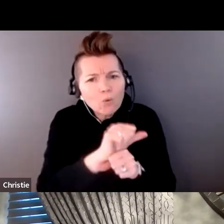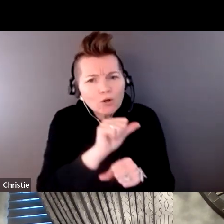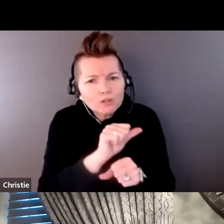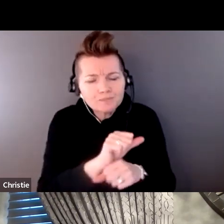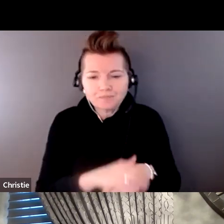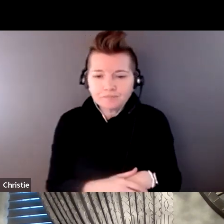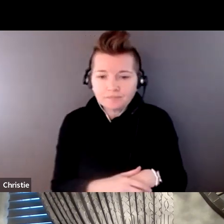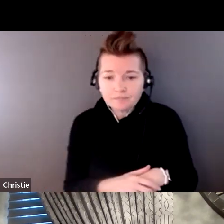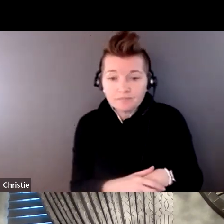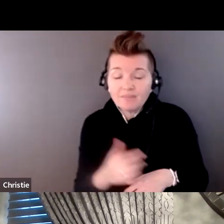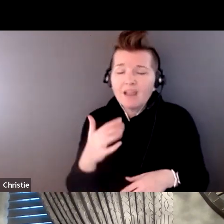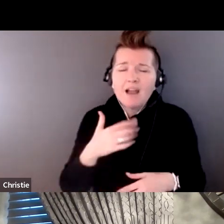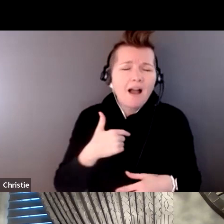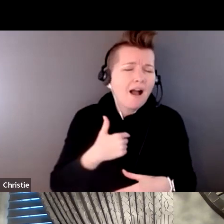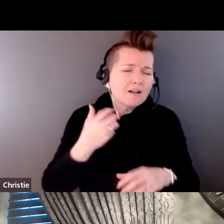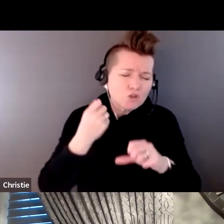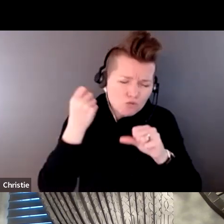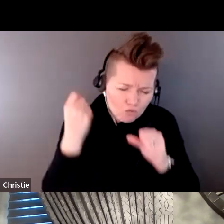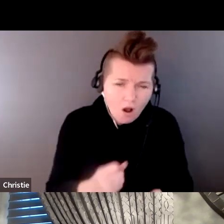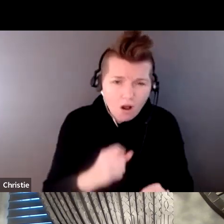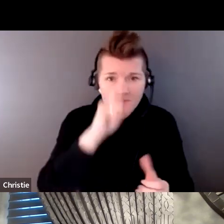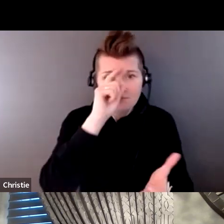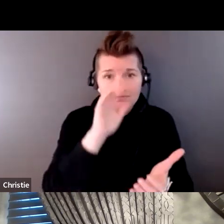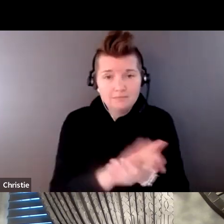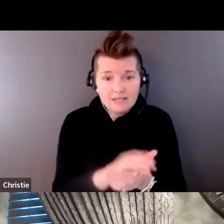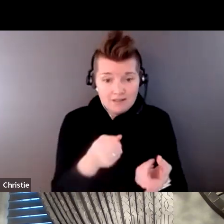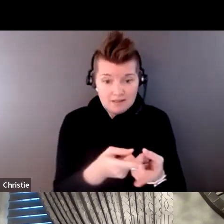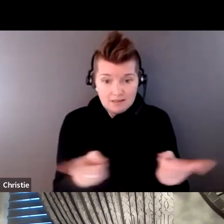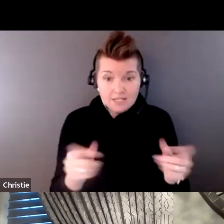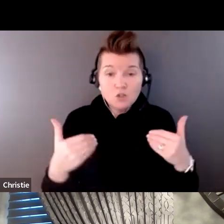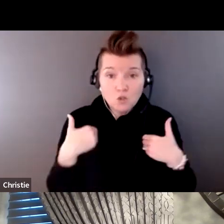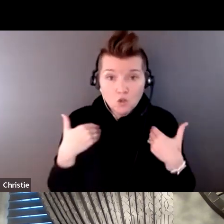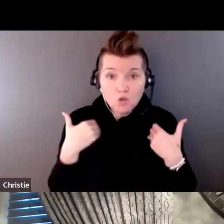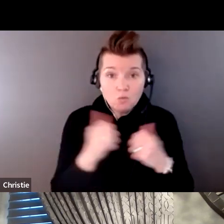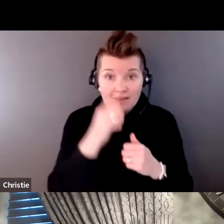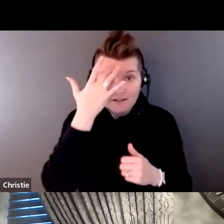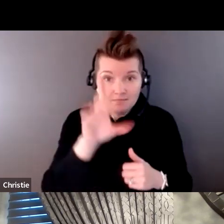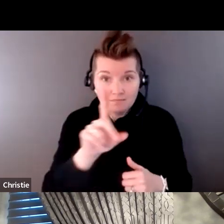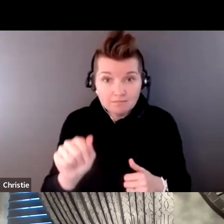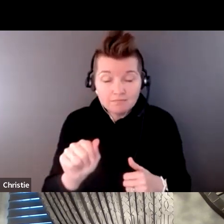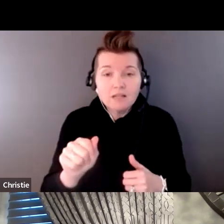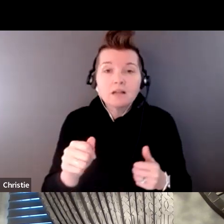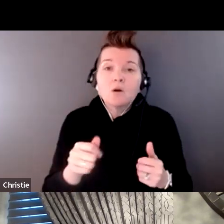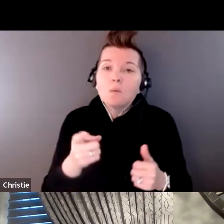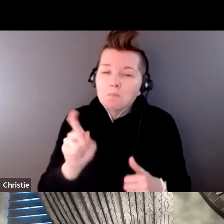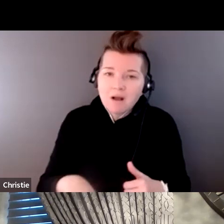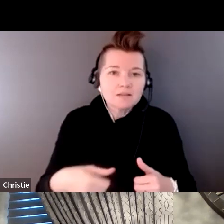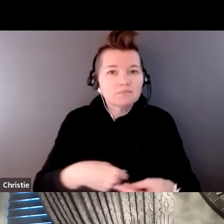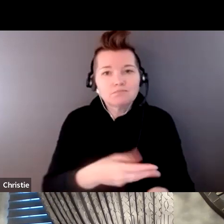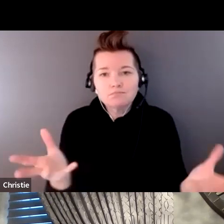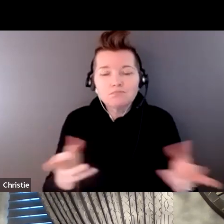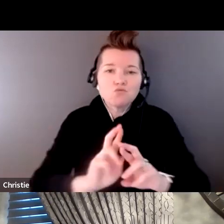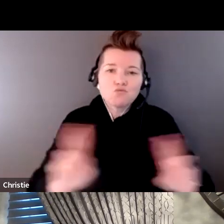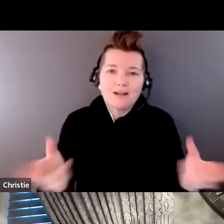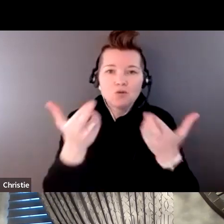I strongly believe that in order to help youth from these communities, we must build those important resources and raise awareness and